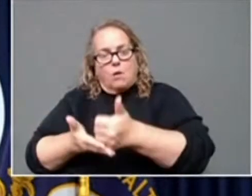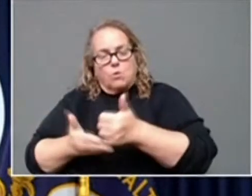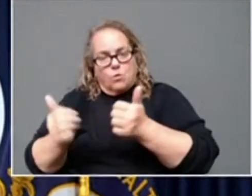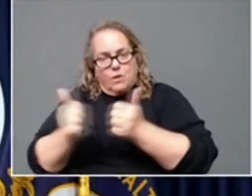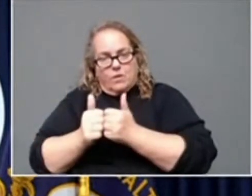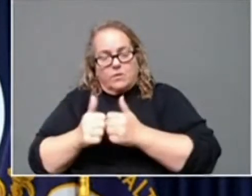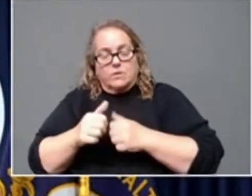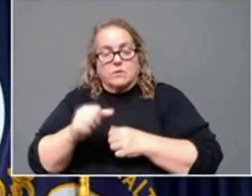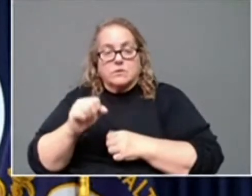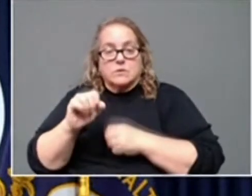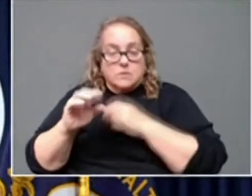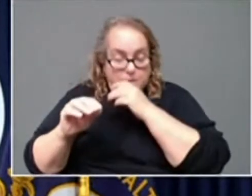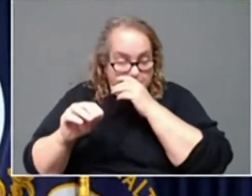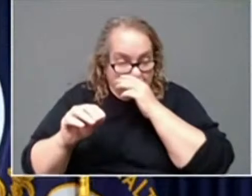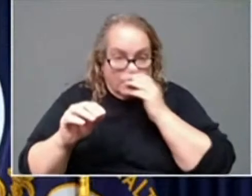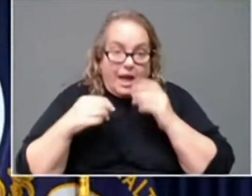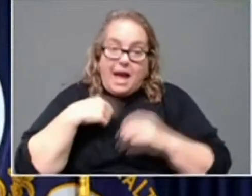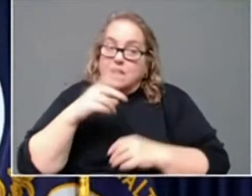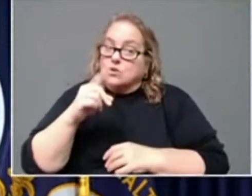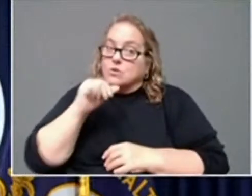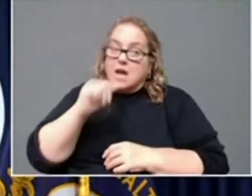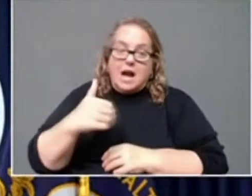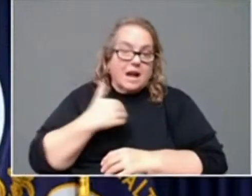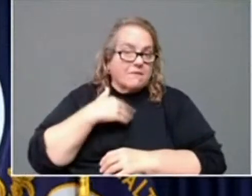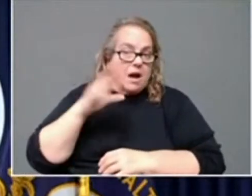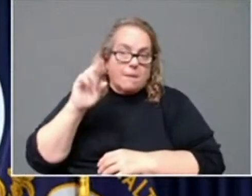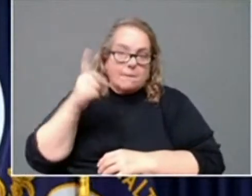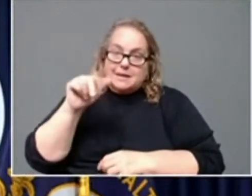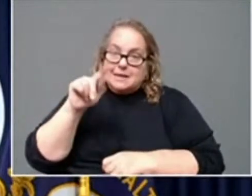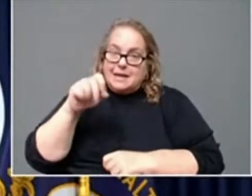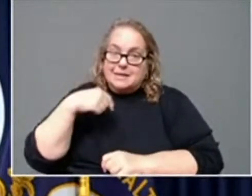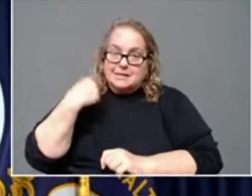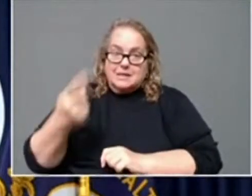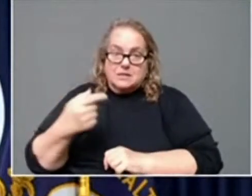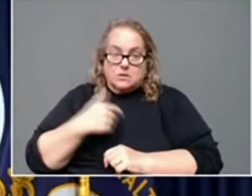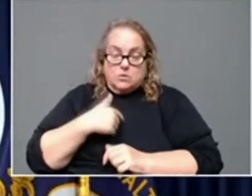So I do not have an update since we moved from the